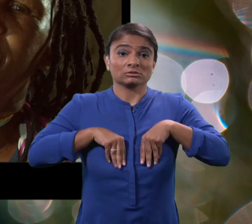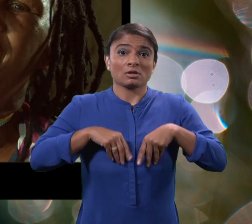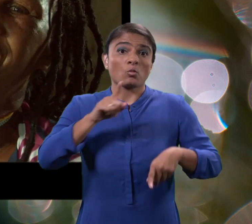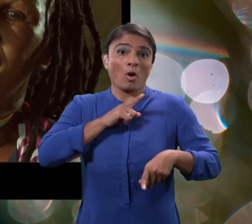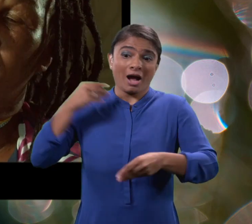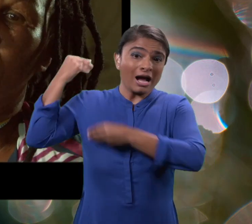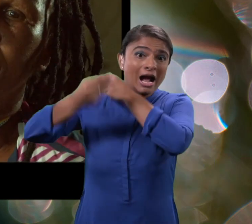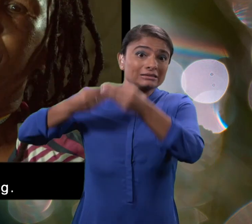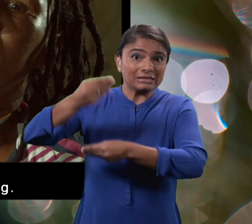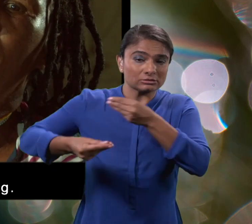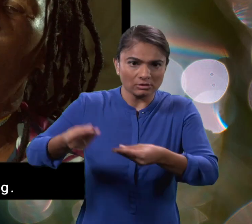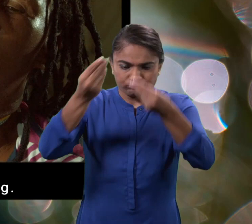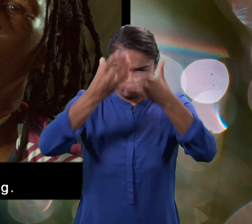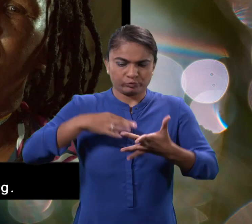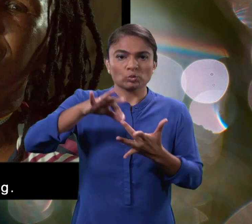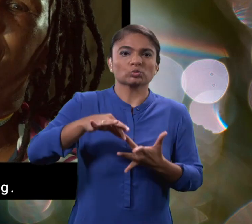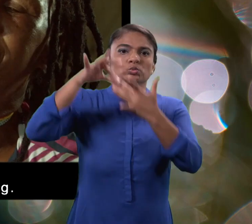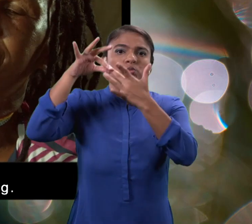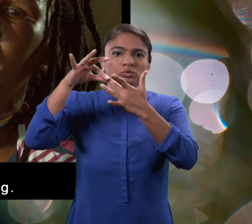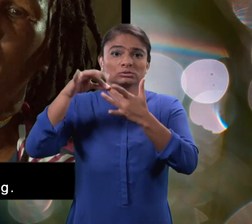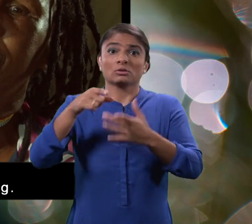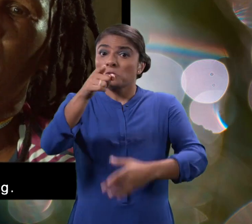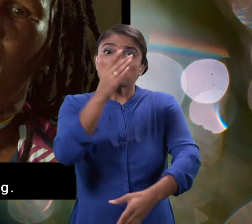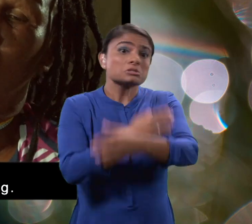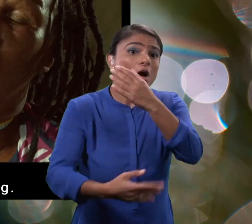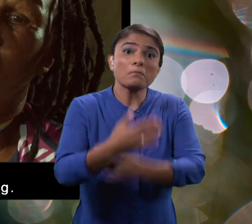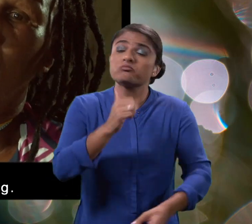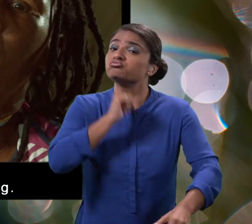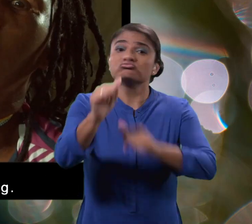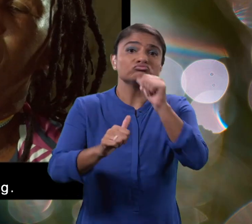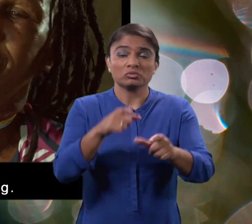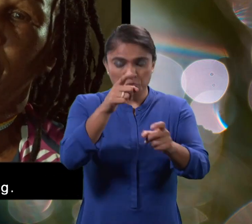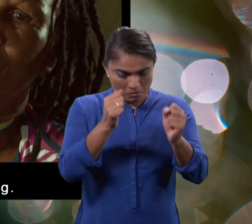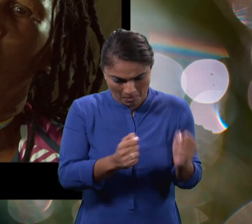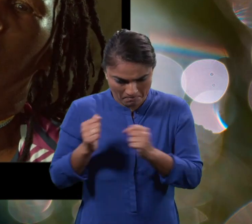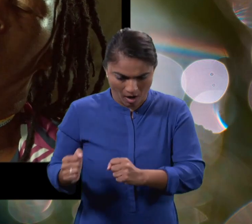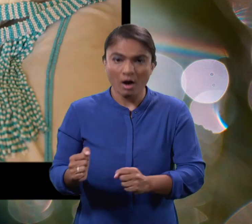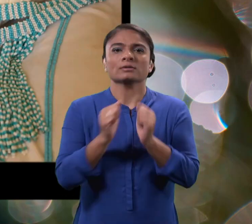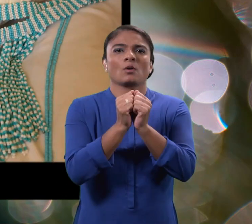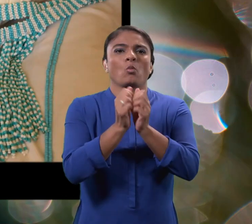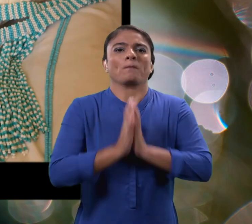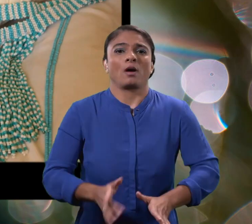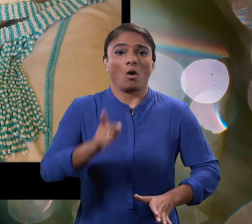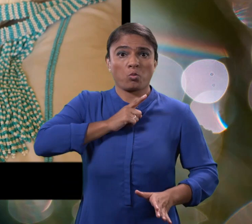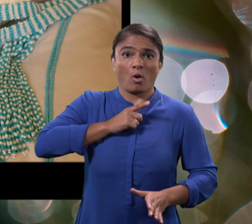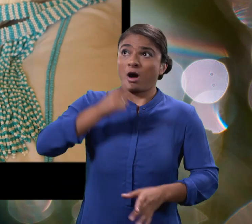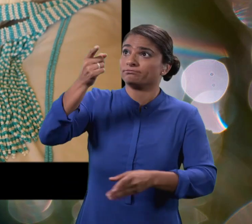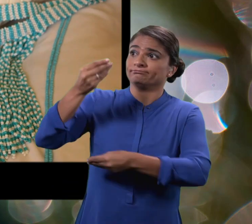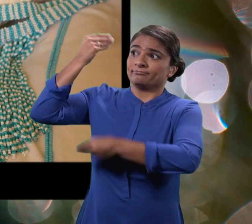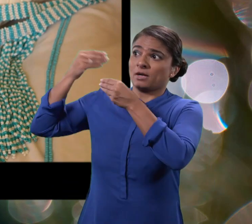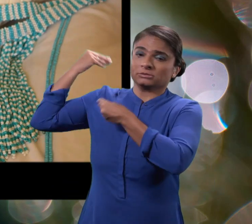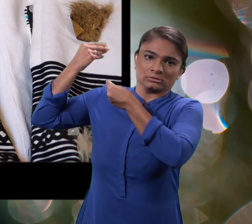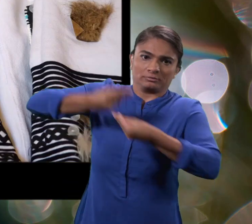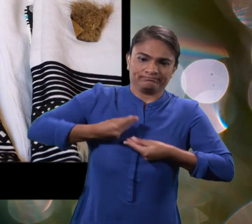funeka eyamkelile. Ndicinga uba mna loo nto ingasincedisa nathi singabantu abakhubazekileyo. Sele ukhubazekile, xa ufikile